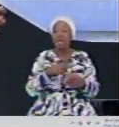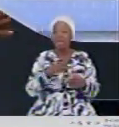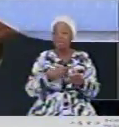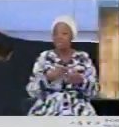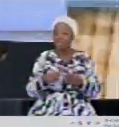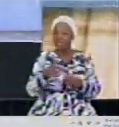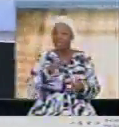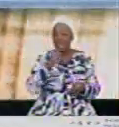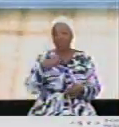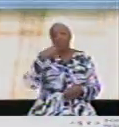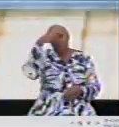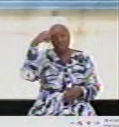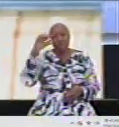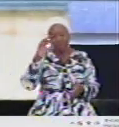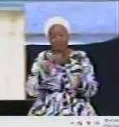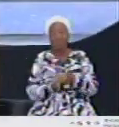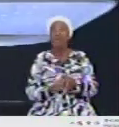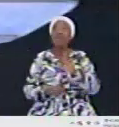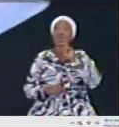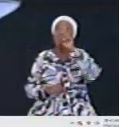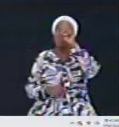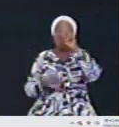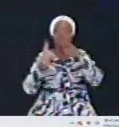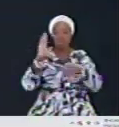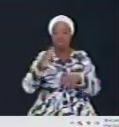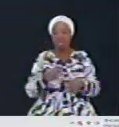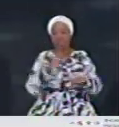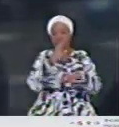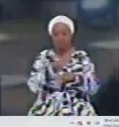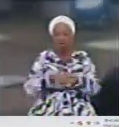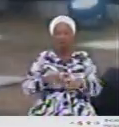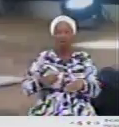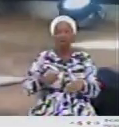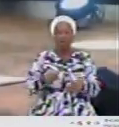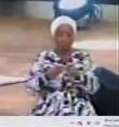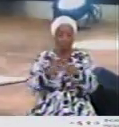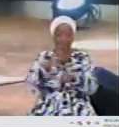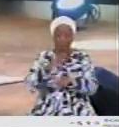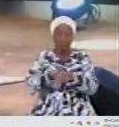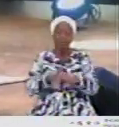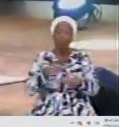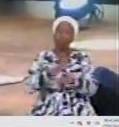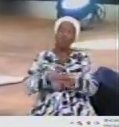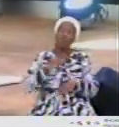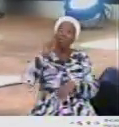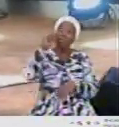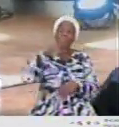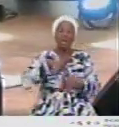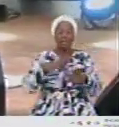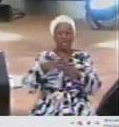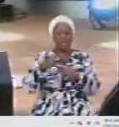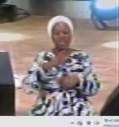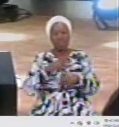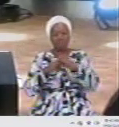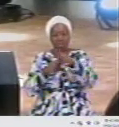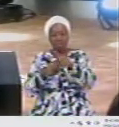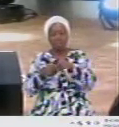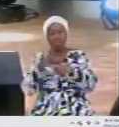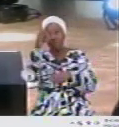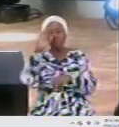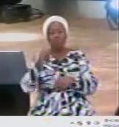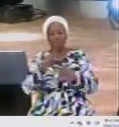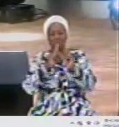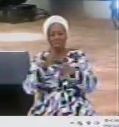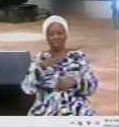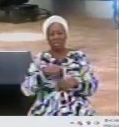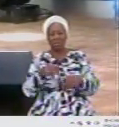because of that, he shall call upon me, and I will answer him. I will be with him in trouble,